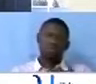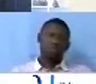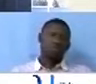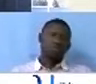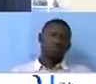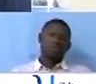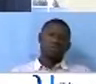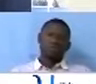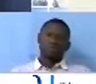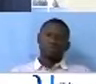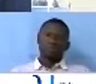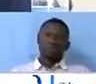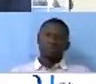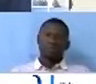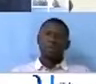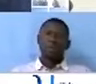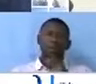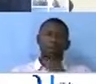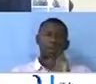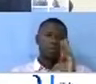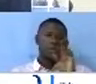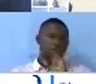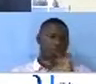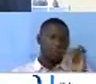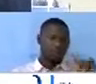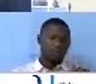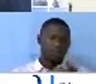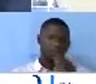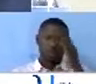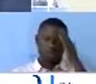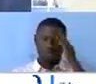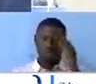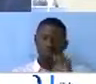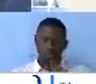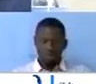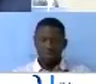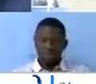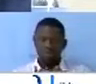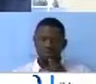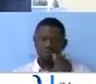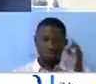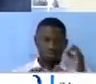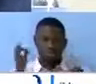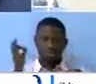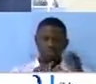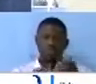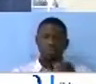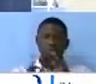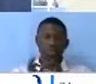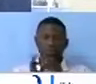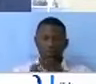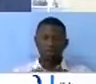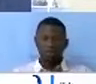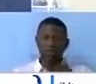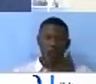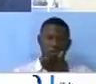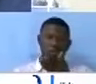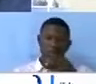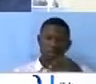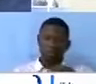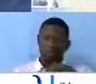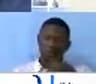torture. Mr. Barry, you know you could have written to the court to say that you are present in